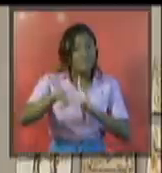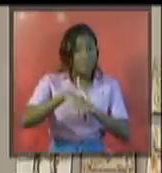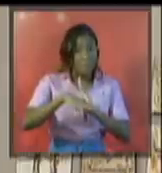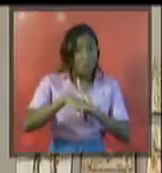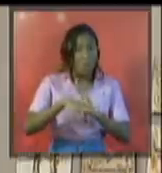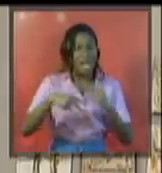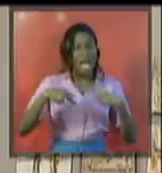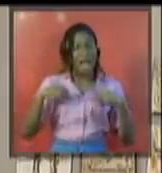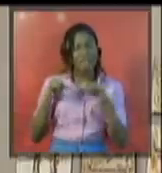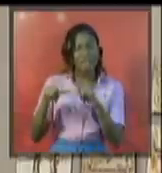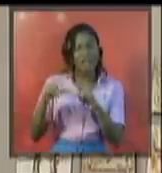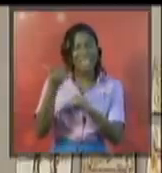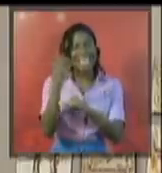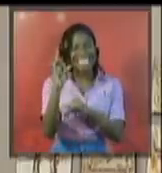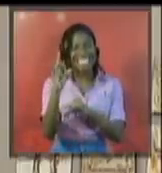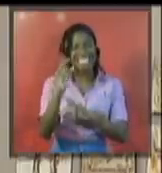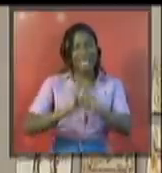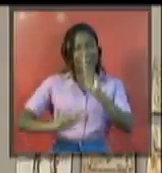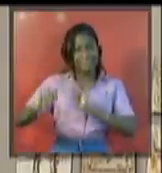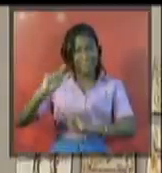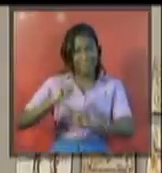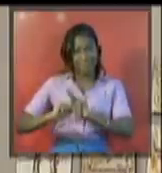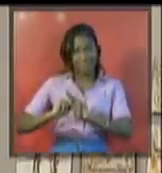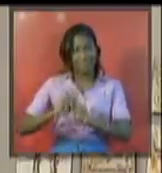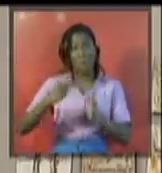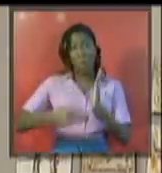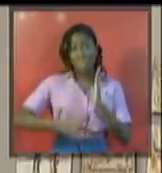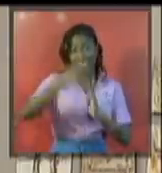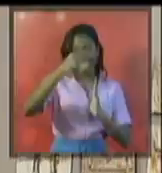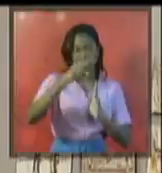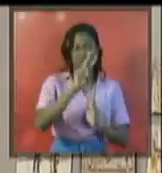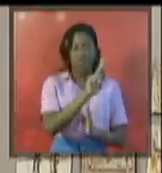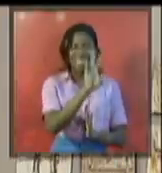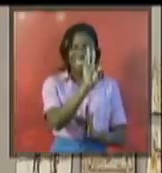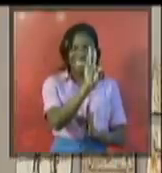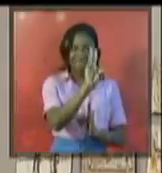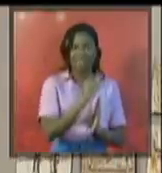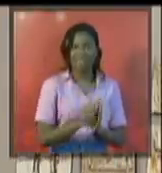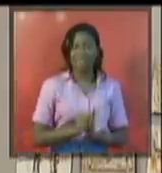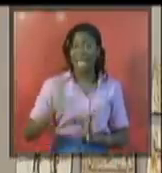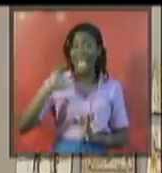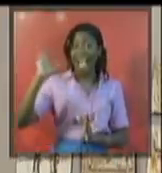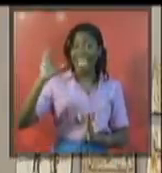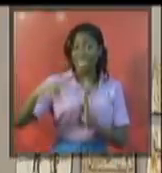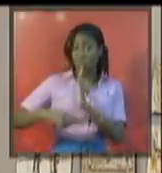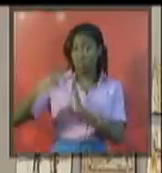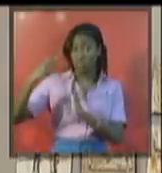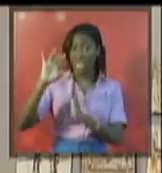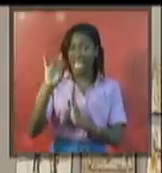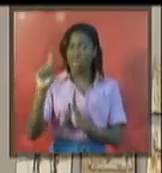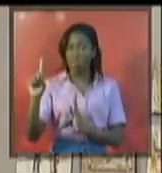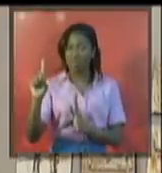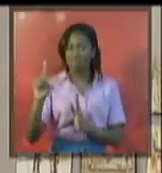18 persons, Chancellor, 27, Cascadia, 41, Paria, no